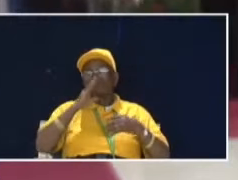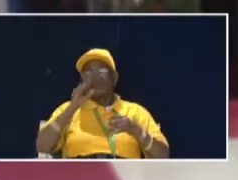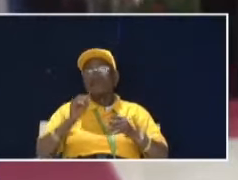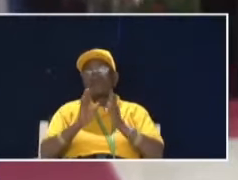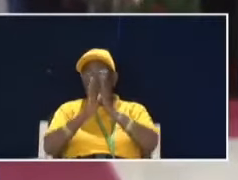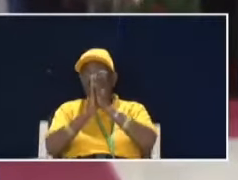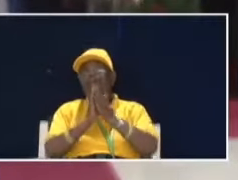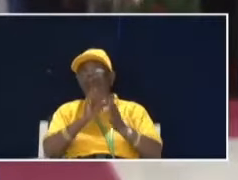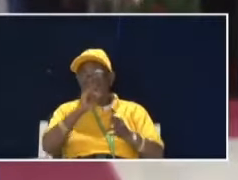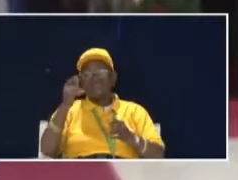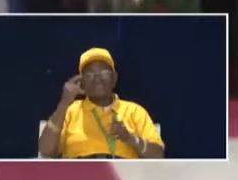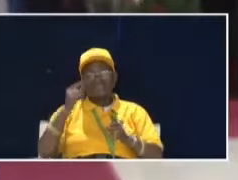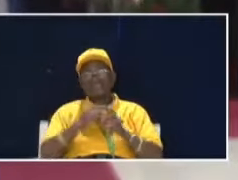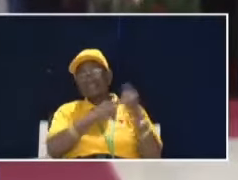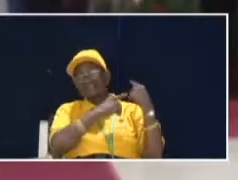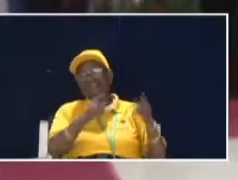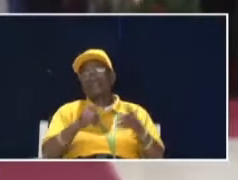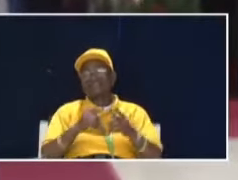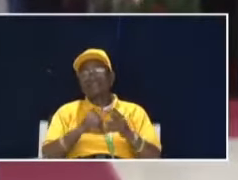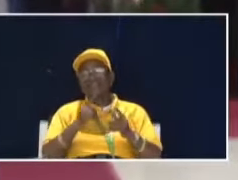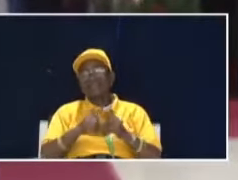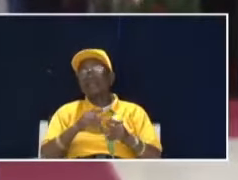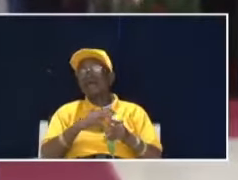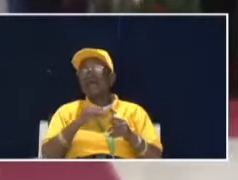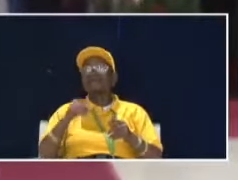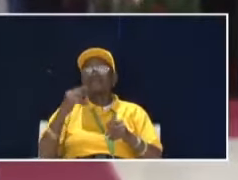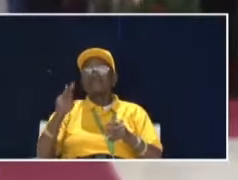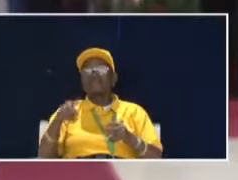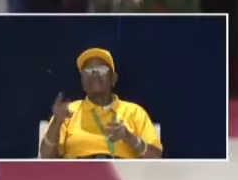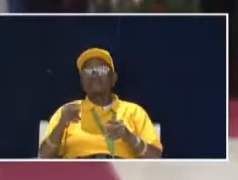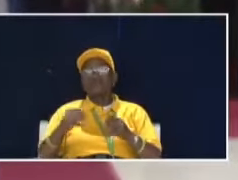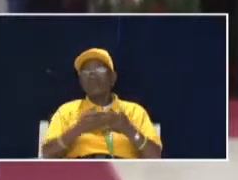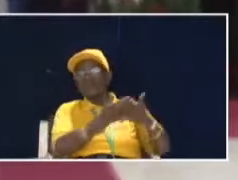Ah. By now it was Saturday.